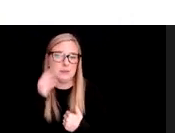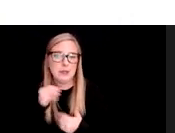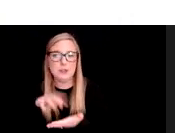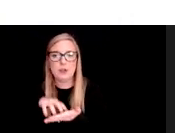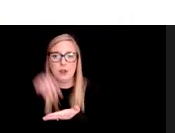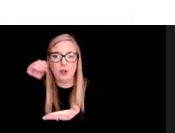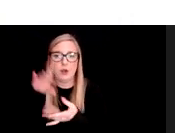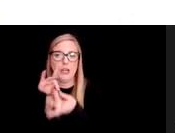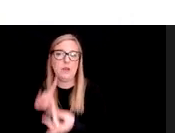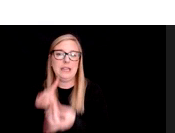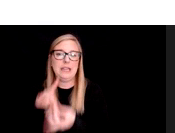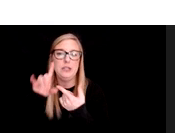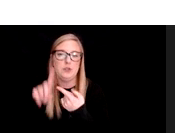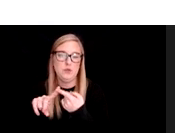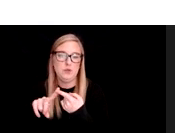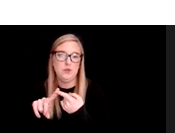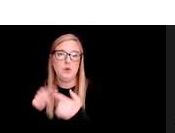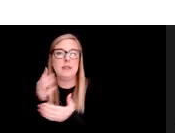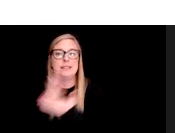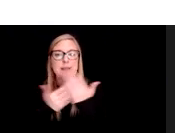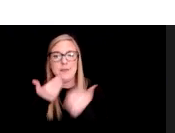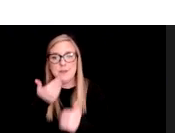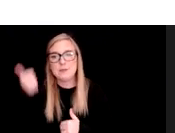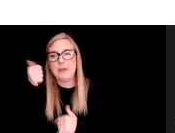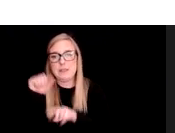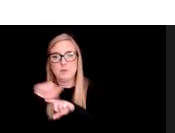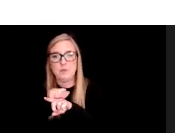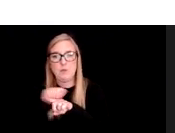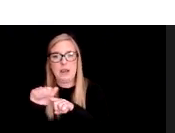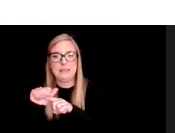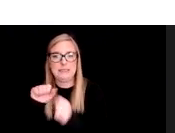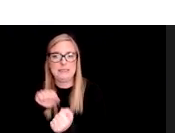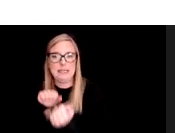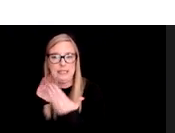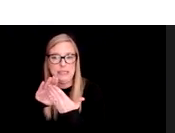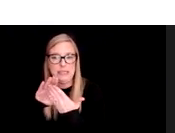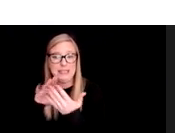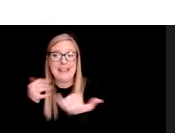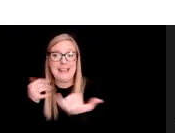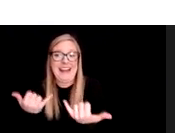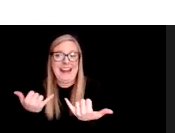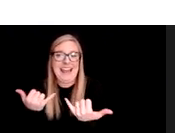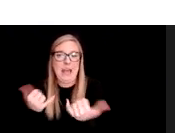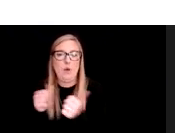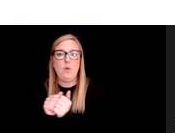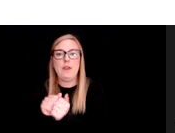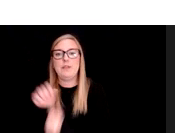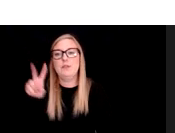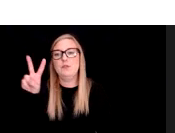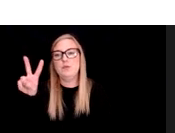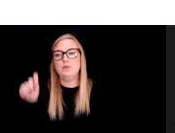related to some of those best practice techniques that now in a 2.1